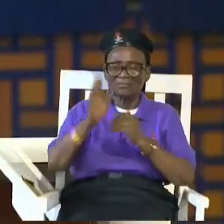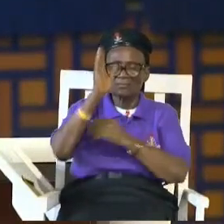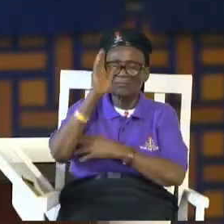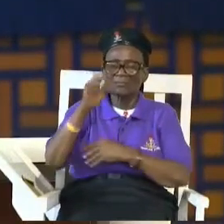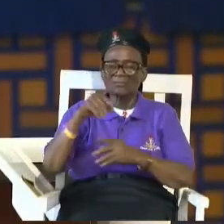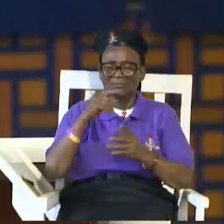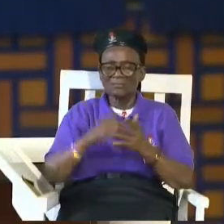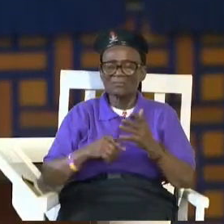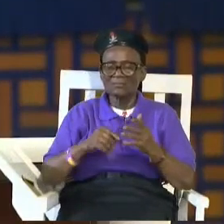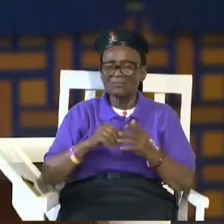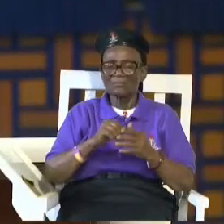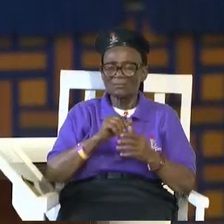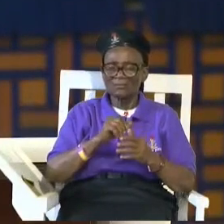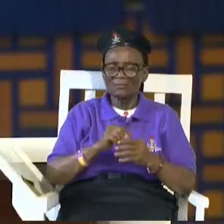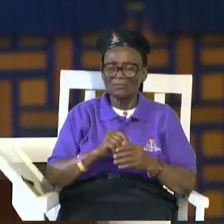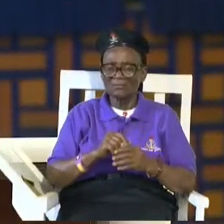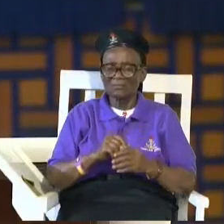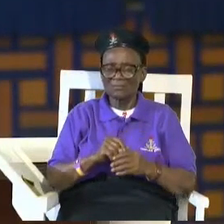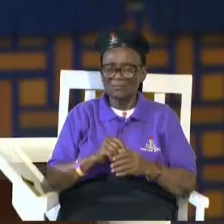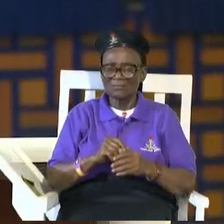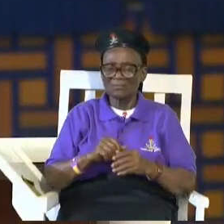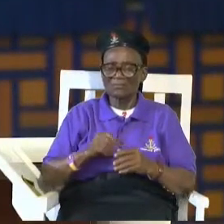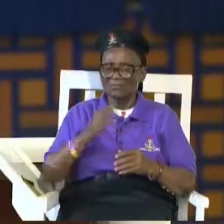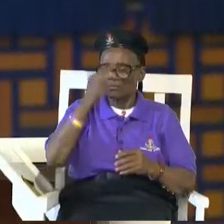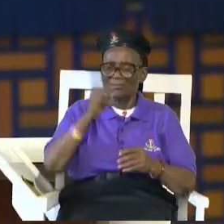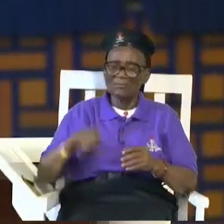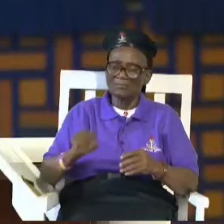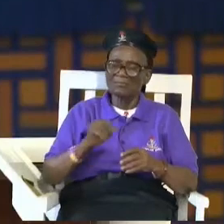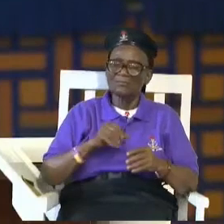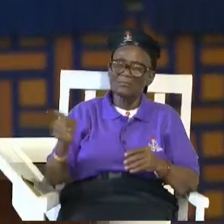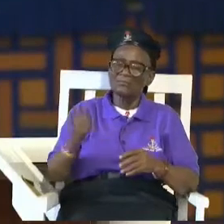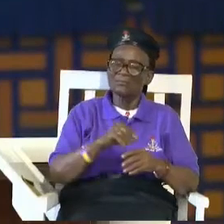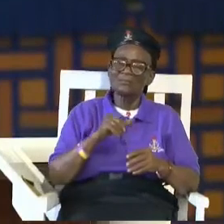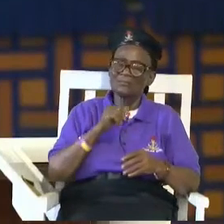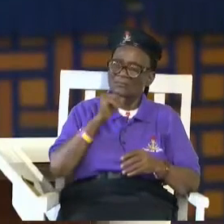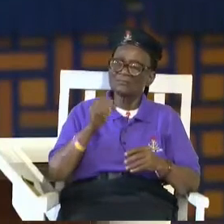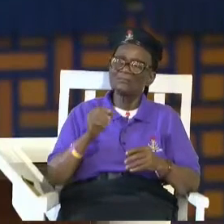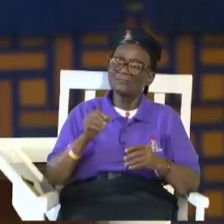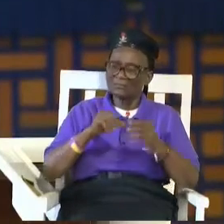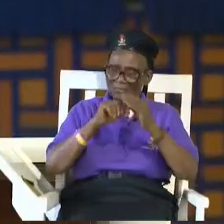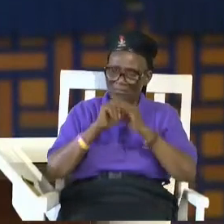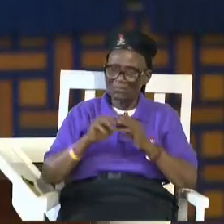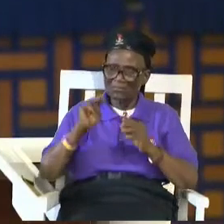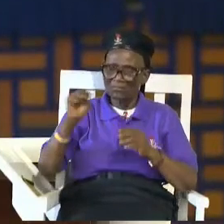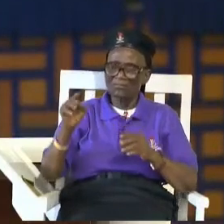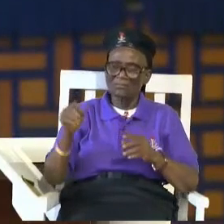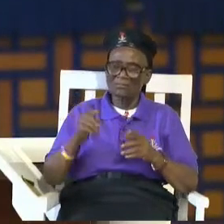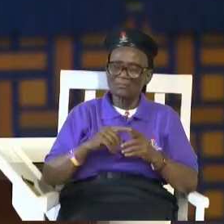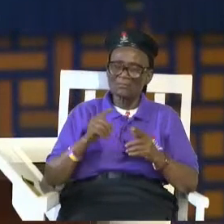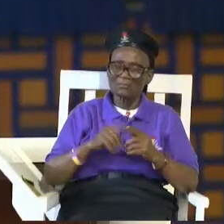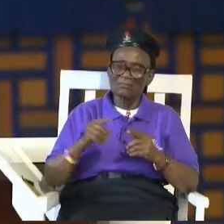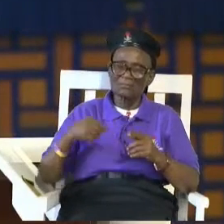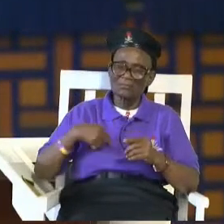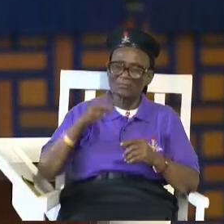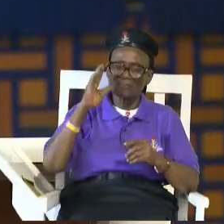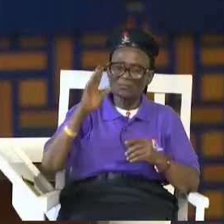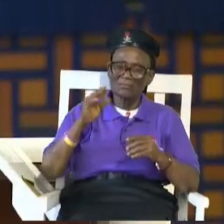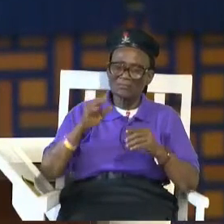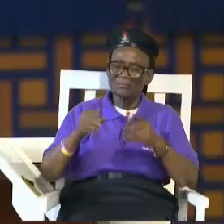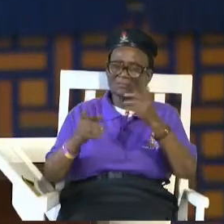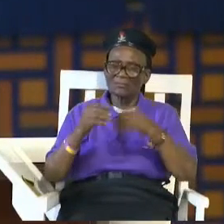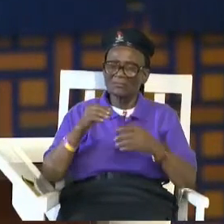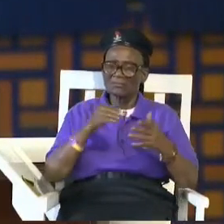for not worshiping? Then we will come against these forces of darkness in the name